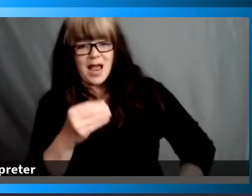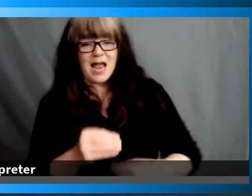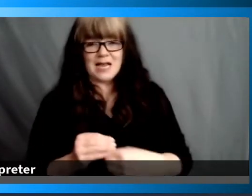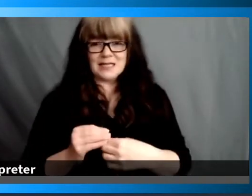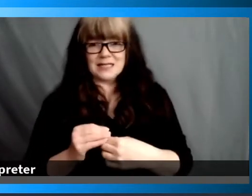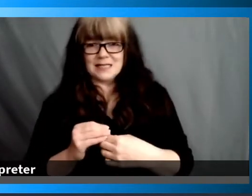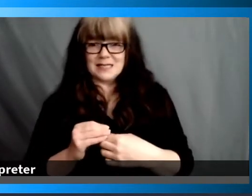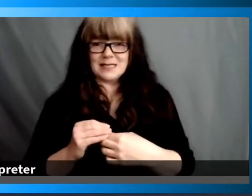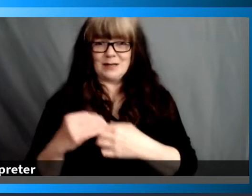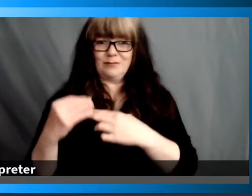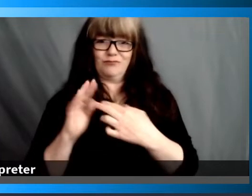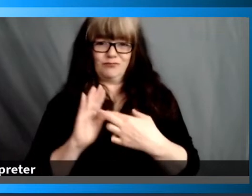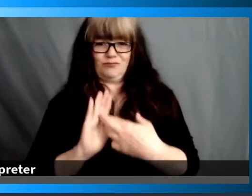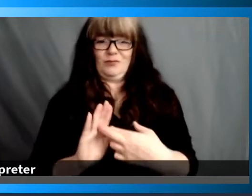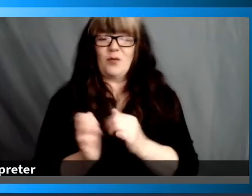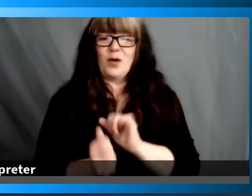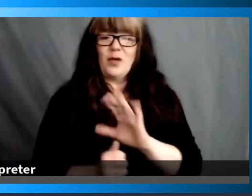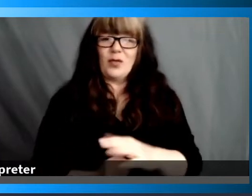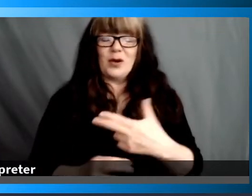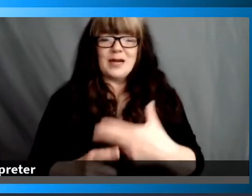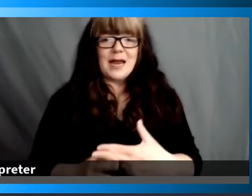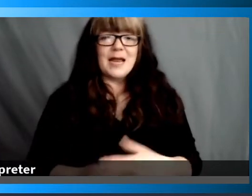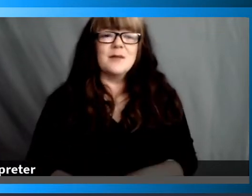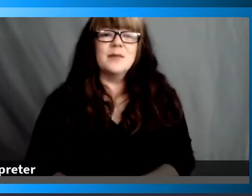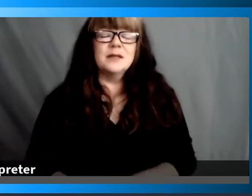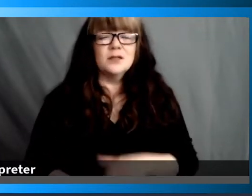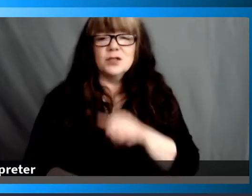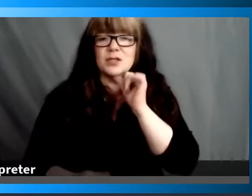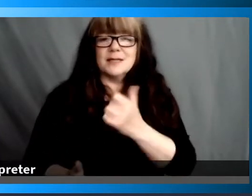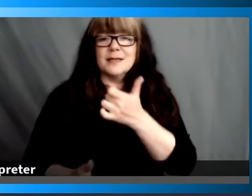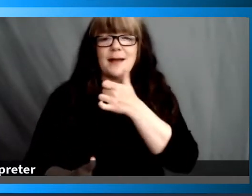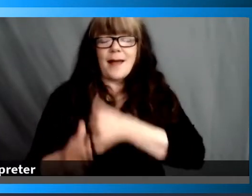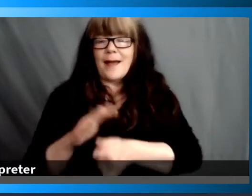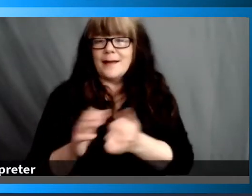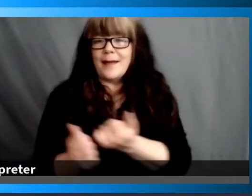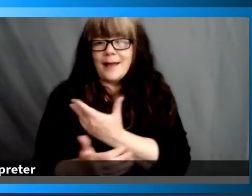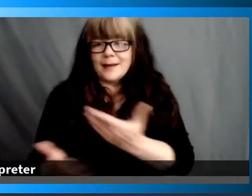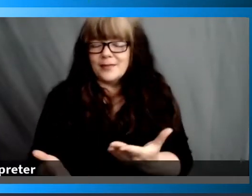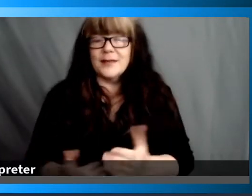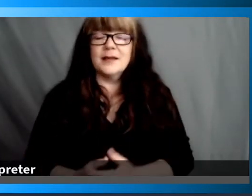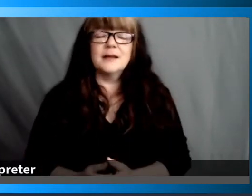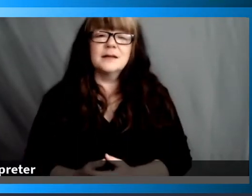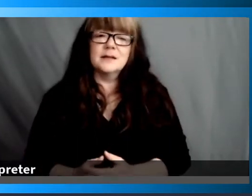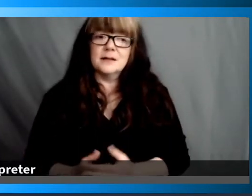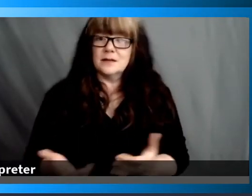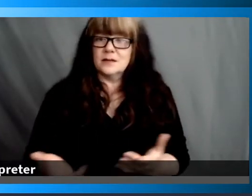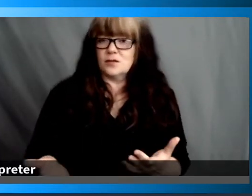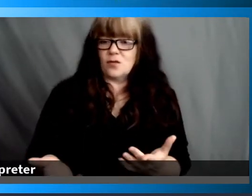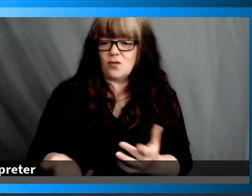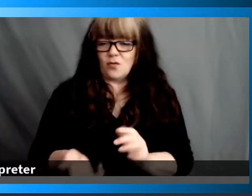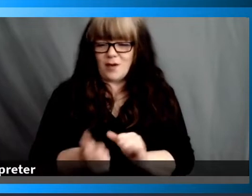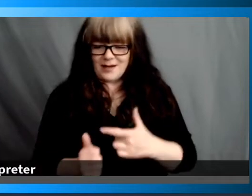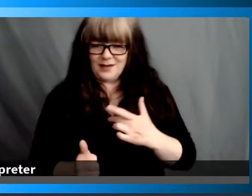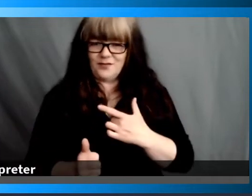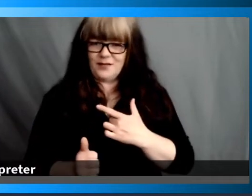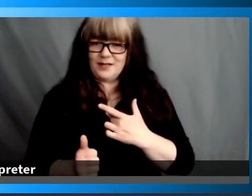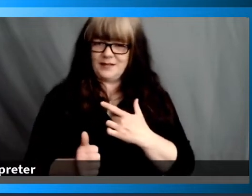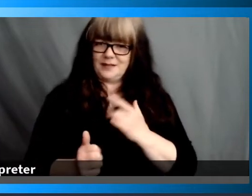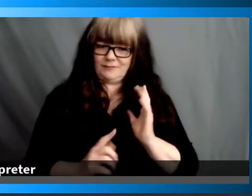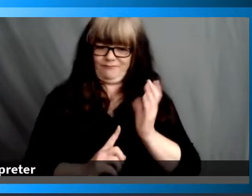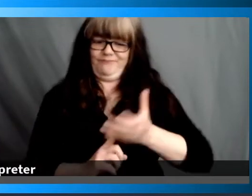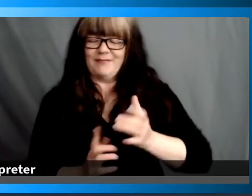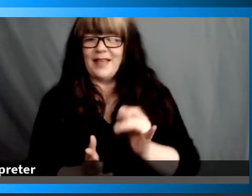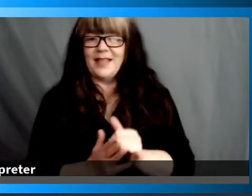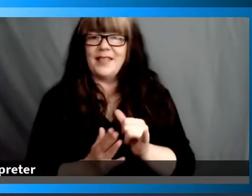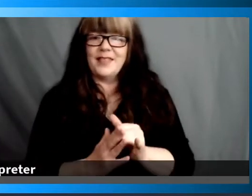She doesn't hide her light under a bushel. What was it like for you to portray somebody who is such a nuanced, multidimensional character? She's